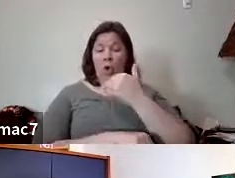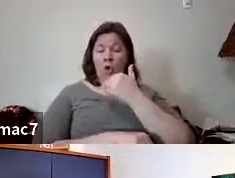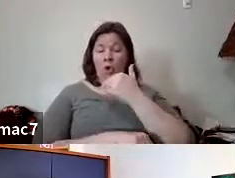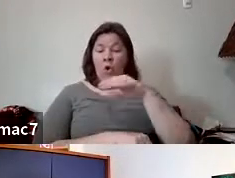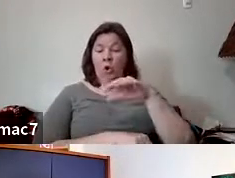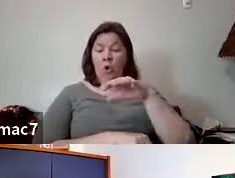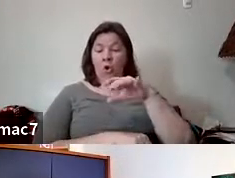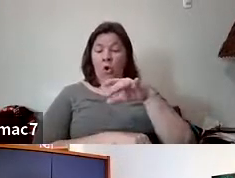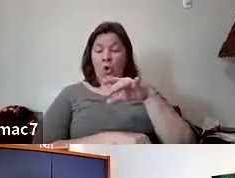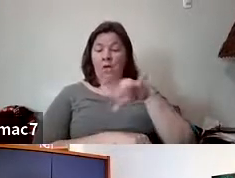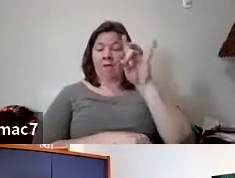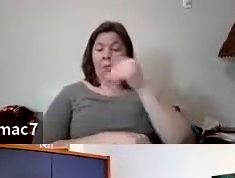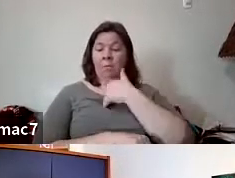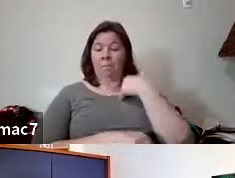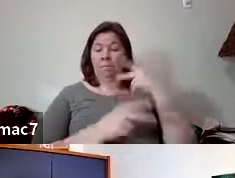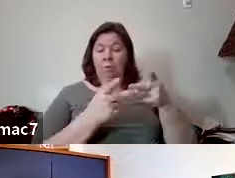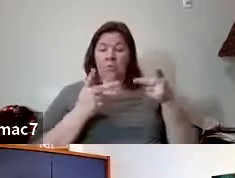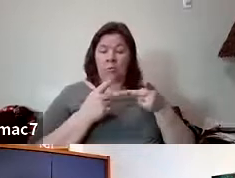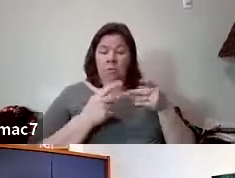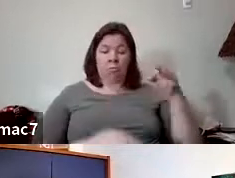position kicks in, and it will be